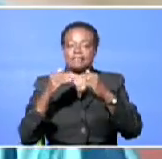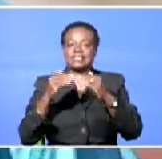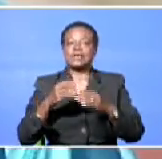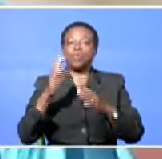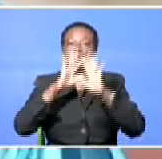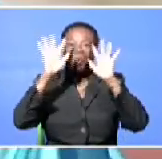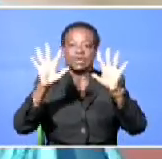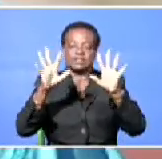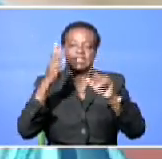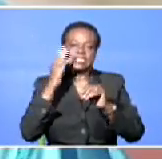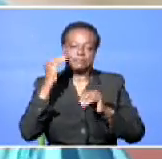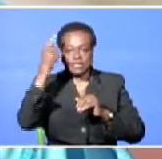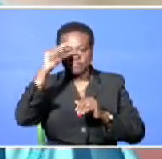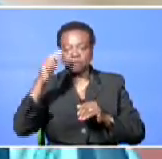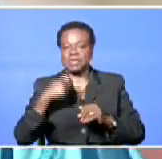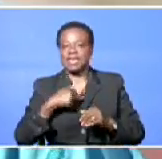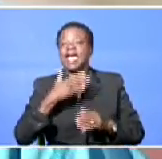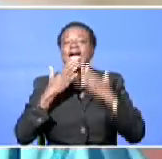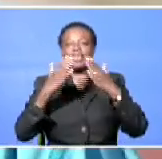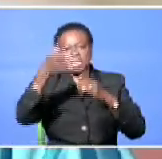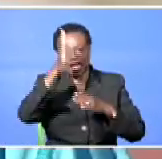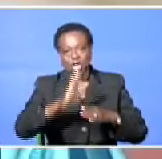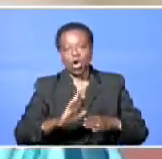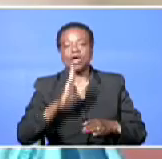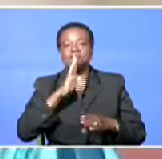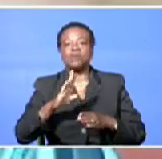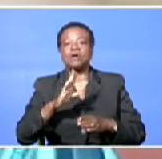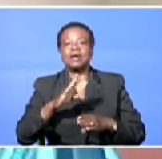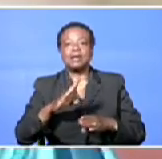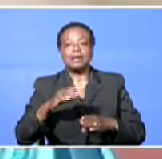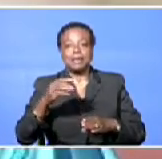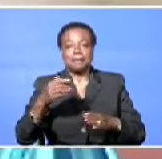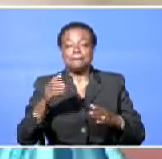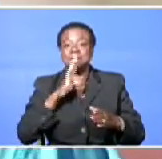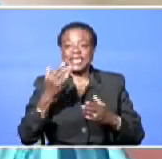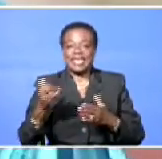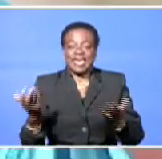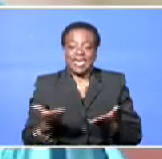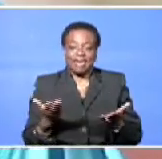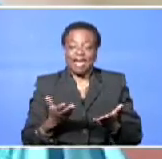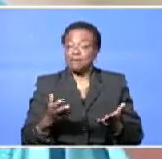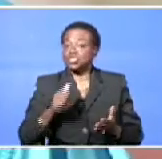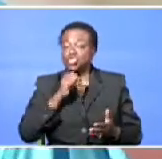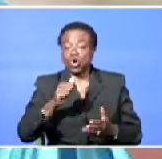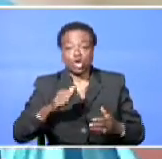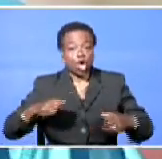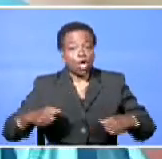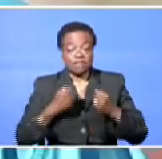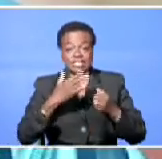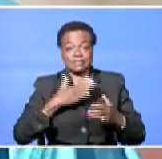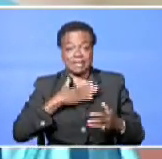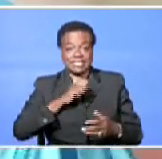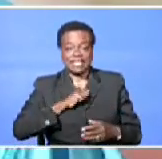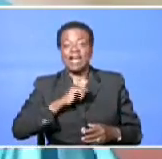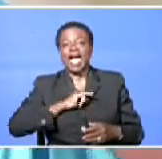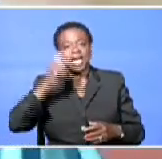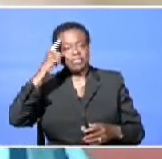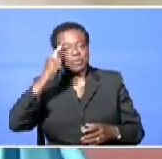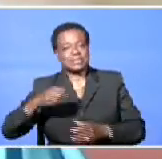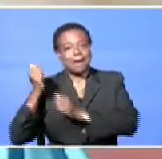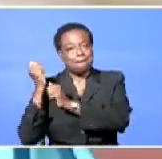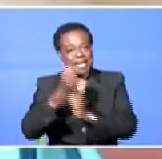And I just have to thank God for getting me here. I was not actually that confident myself because I actually started out as a baseball